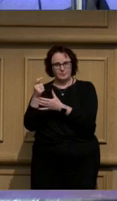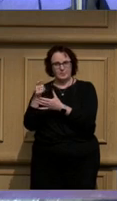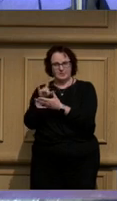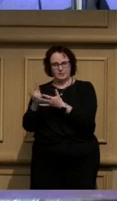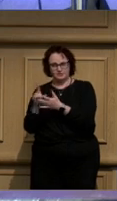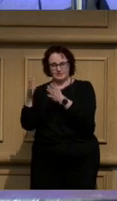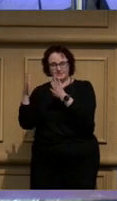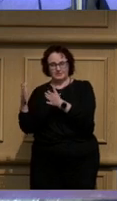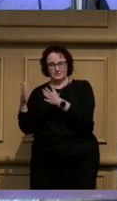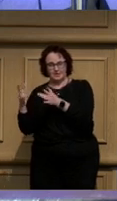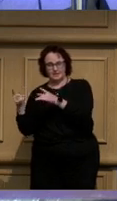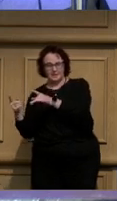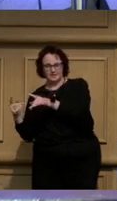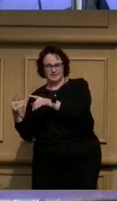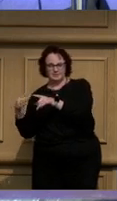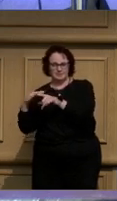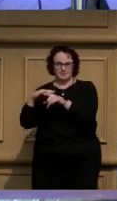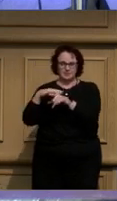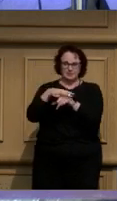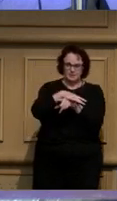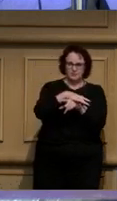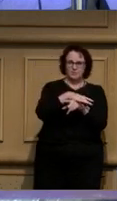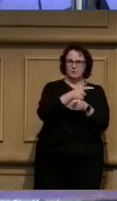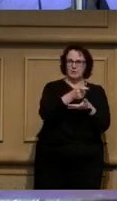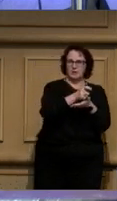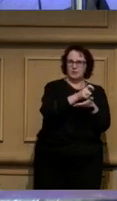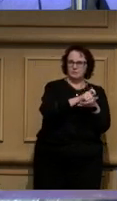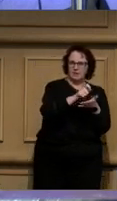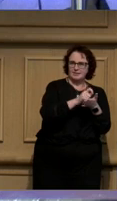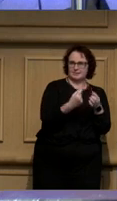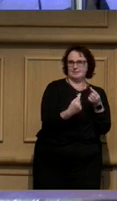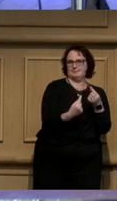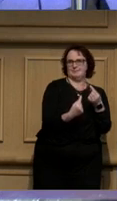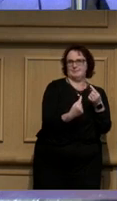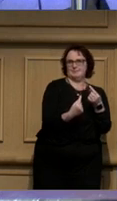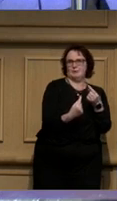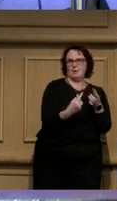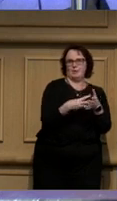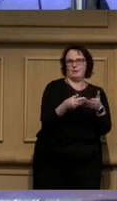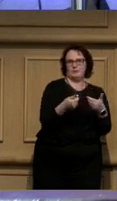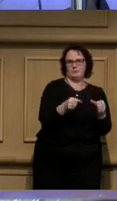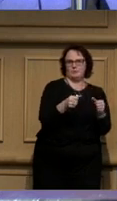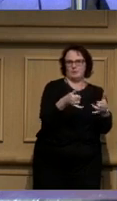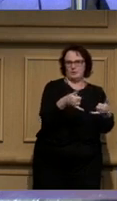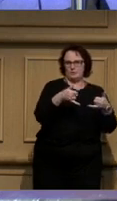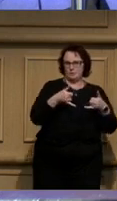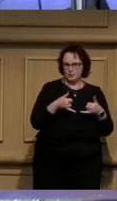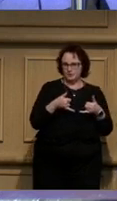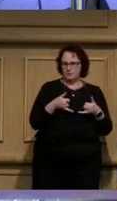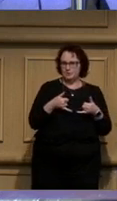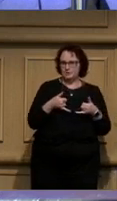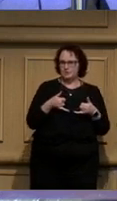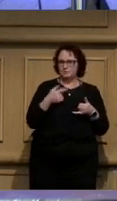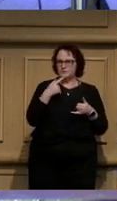that I was writing at the time of getting the award, but like that plus the sort of broader community of people that I've worked with since have definitely